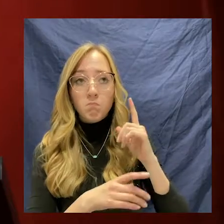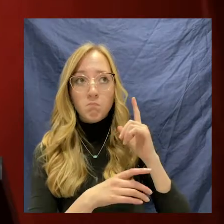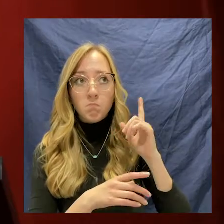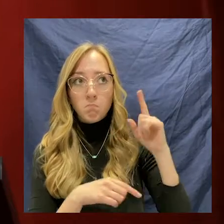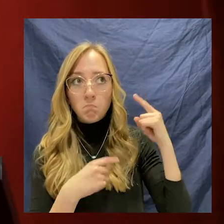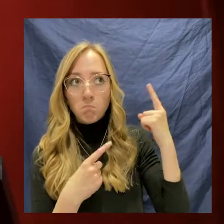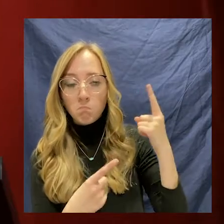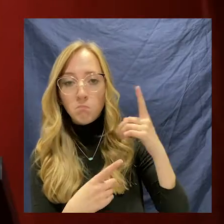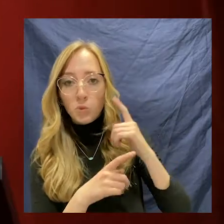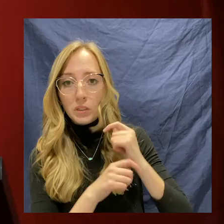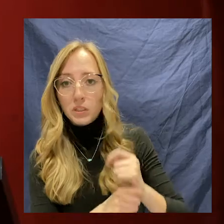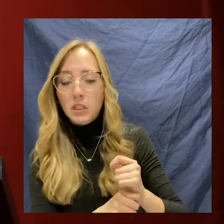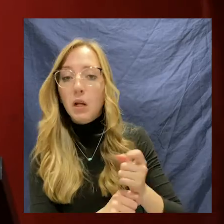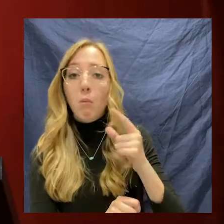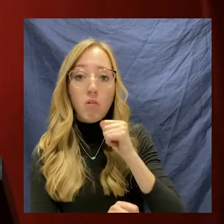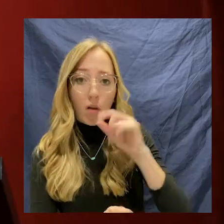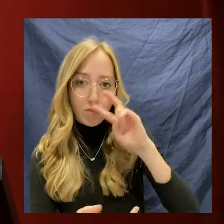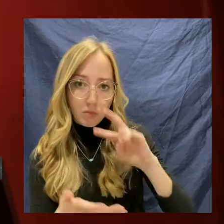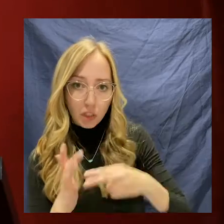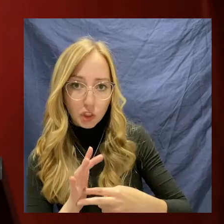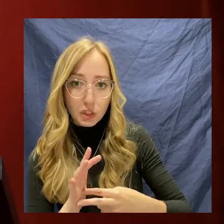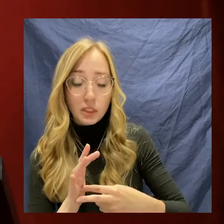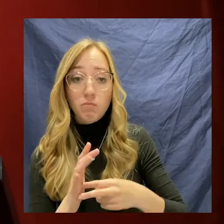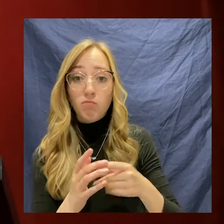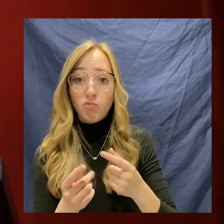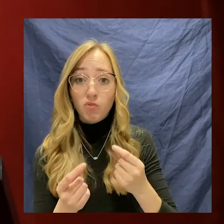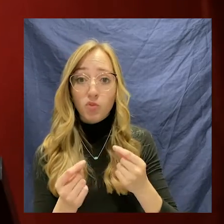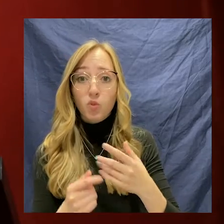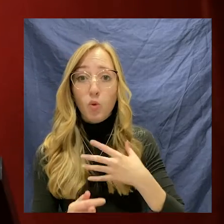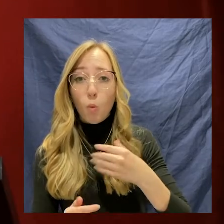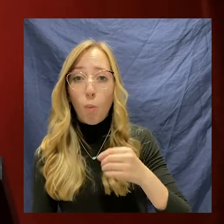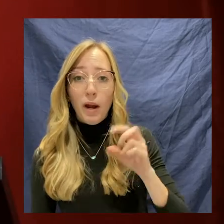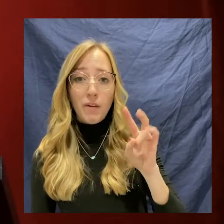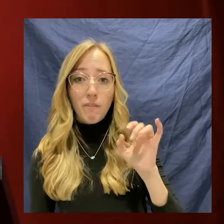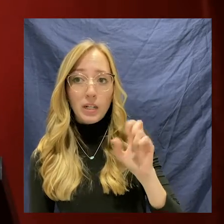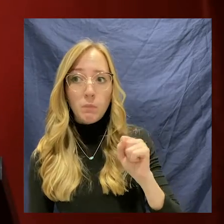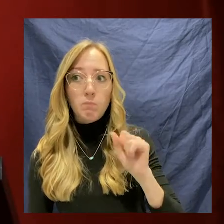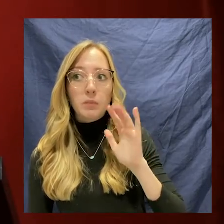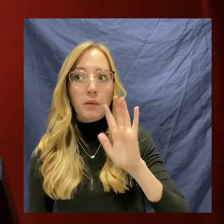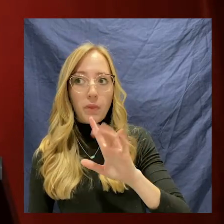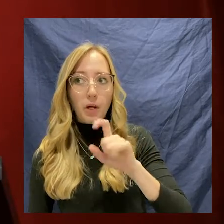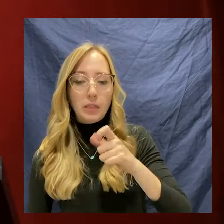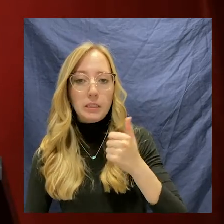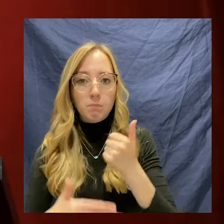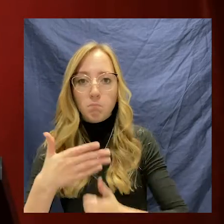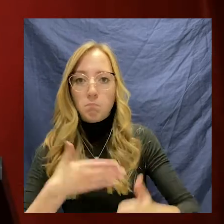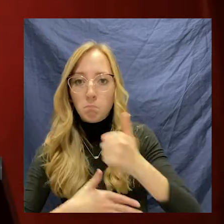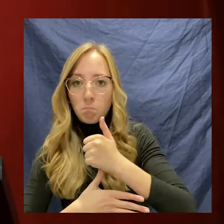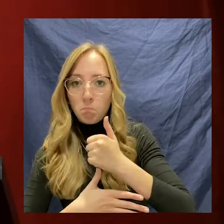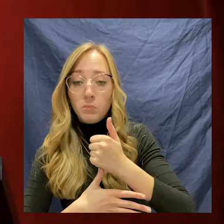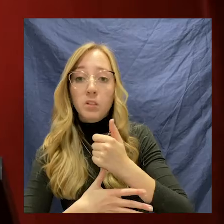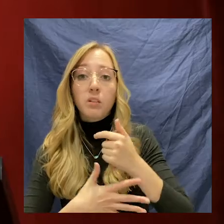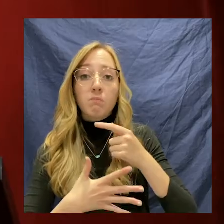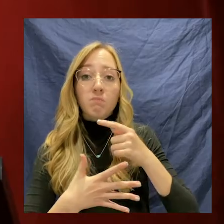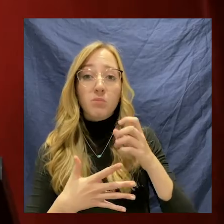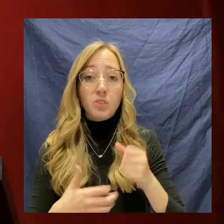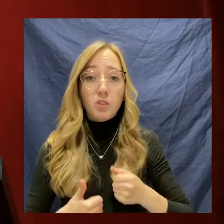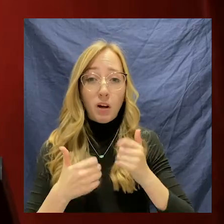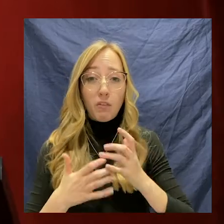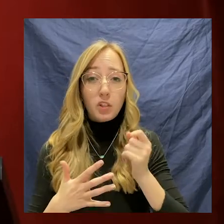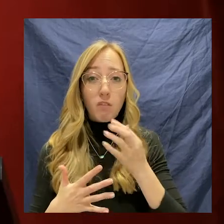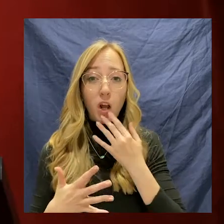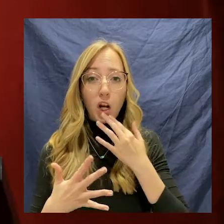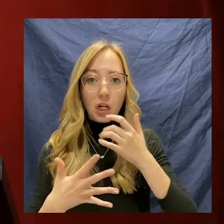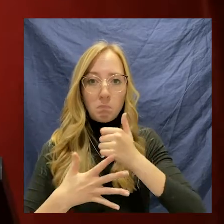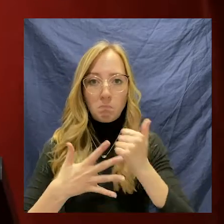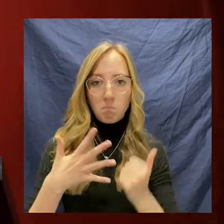yet traditionally prioritized the needs of white victims and left behind victims and survivors of color.